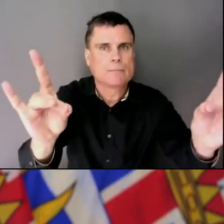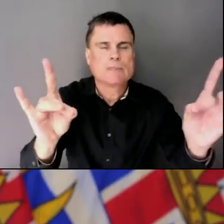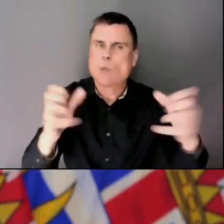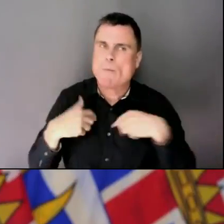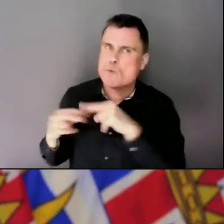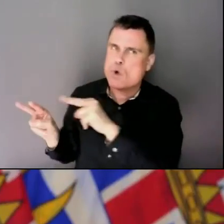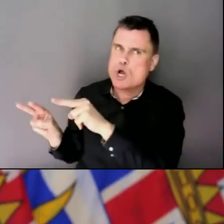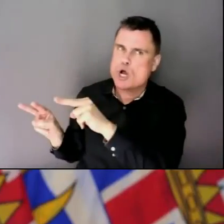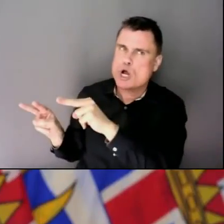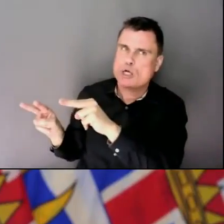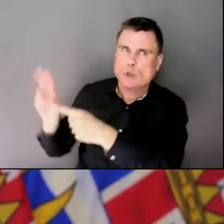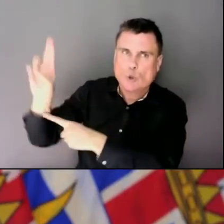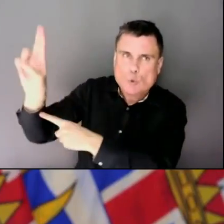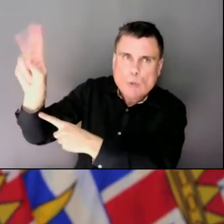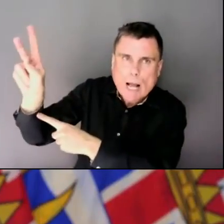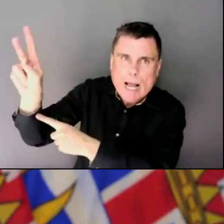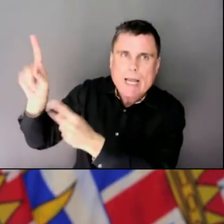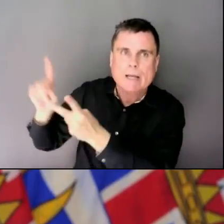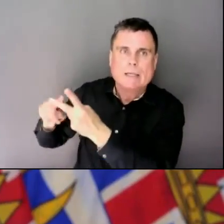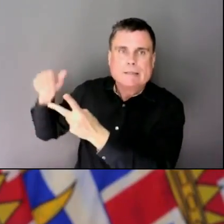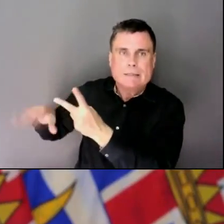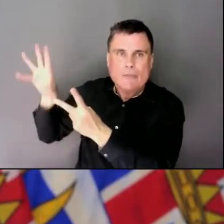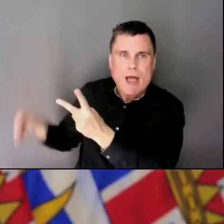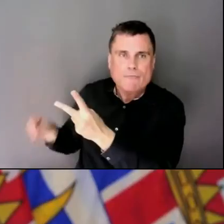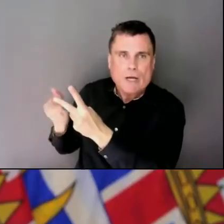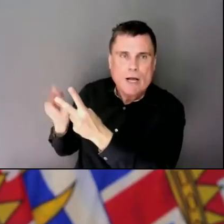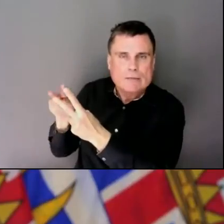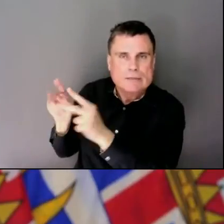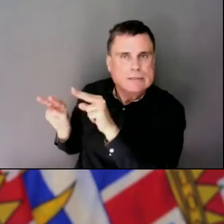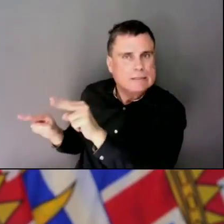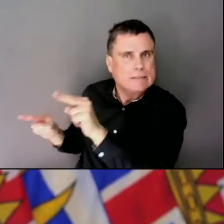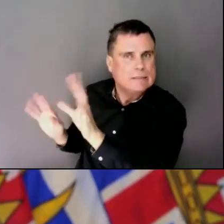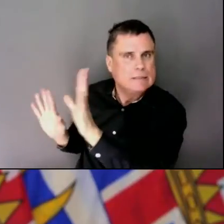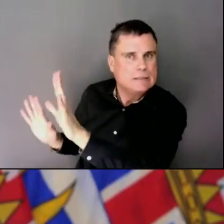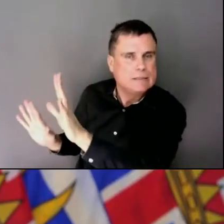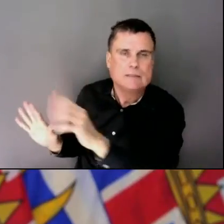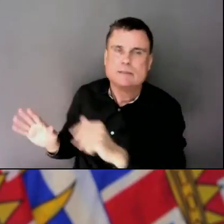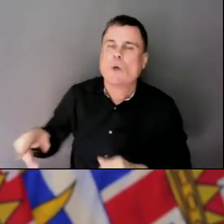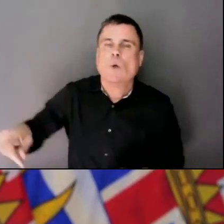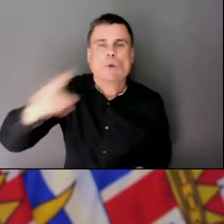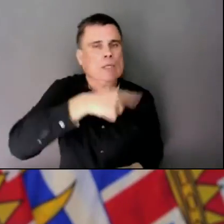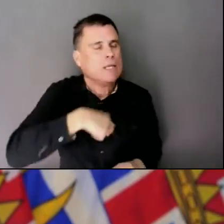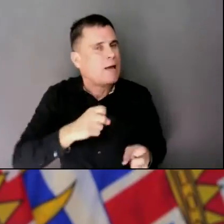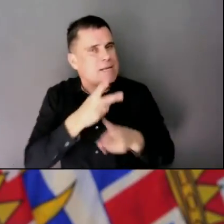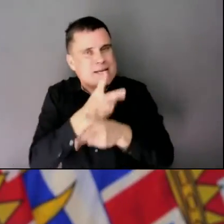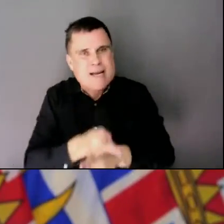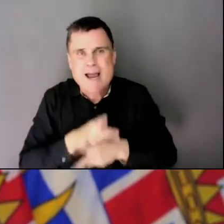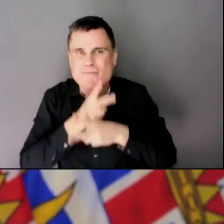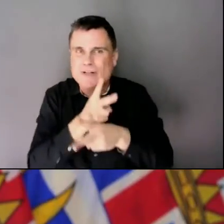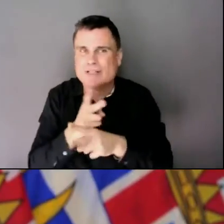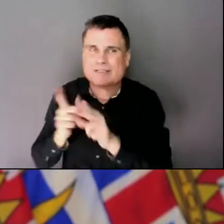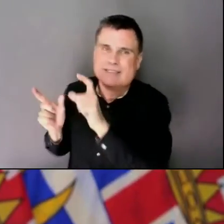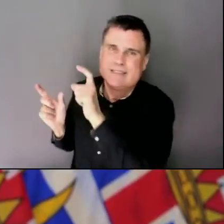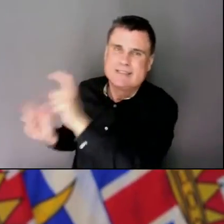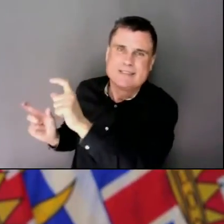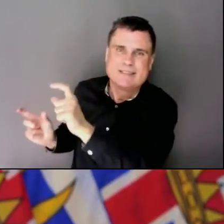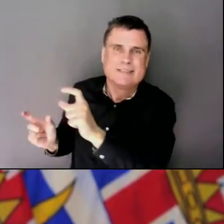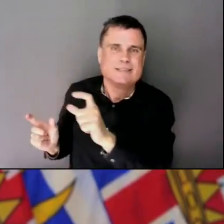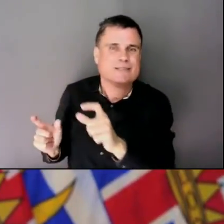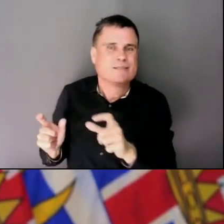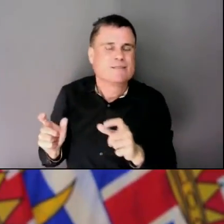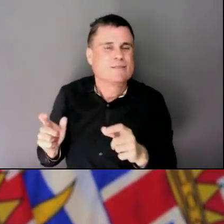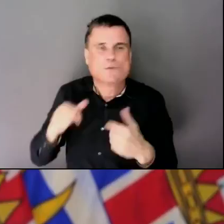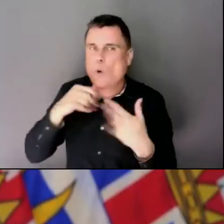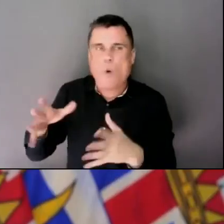to be really careful right now to reduce the risk of transmission, to stop those chains of transmission. But I am hopeful that once